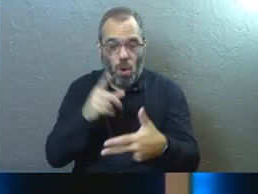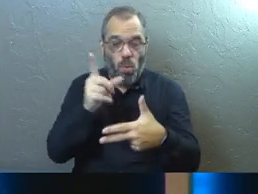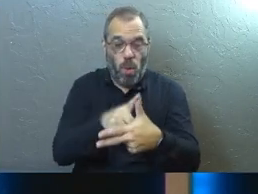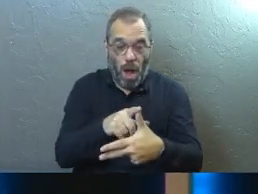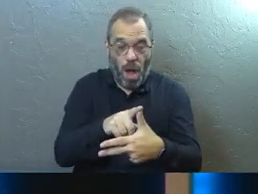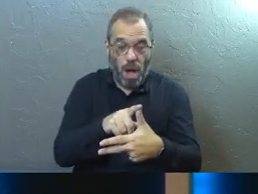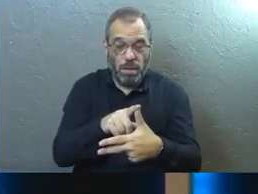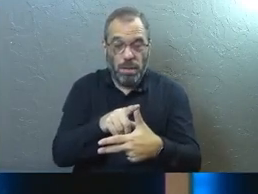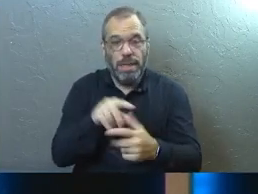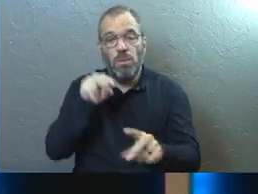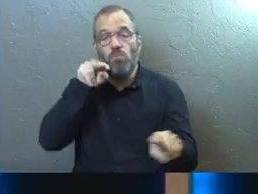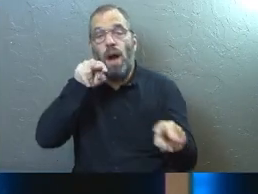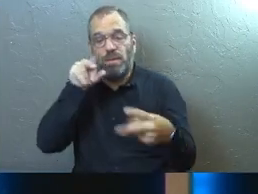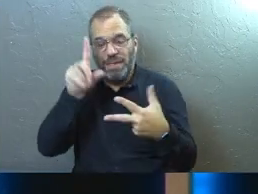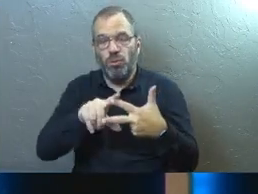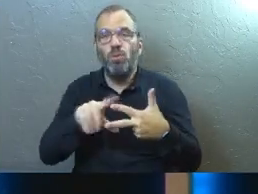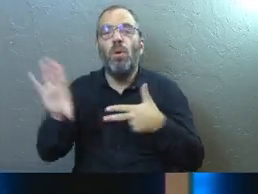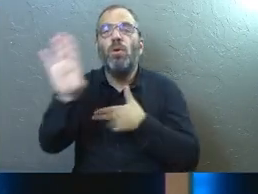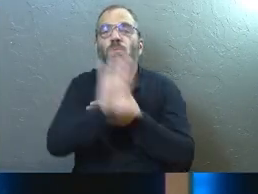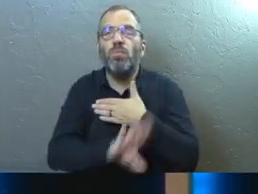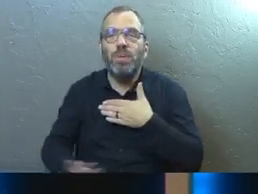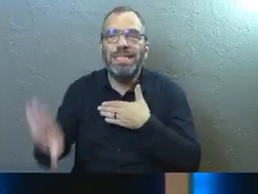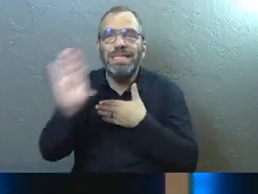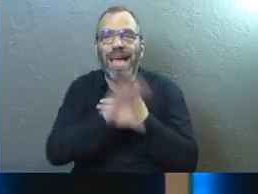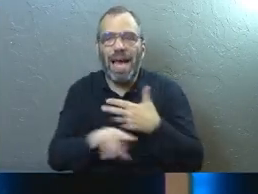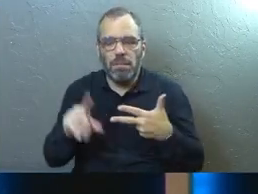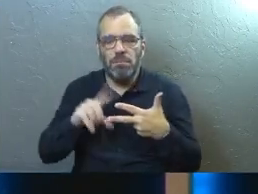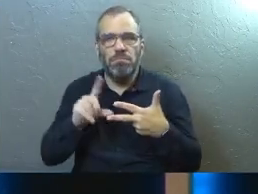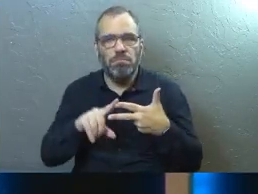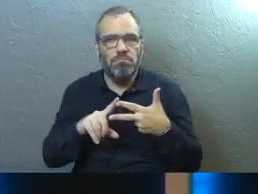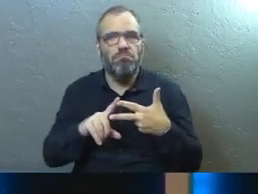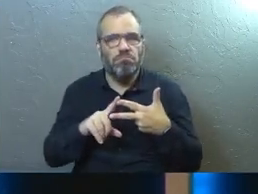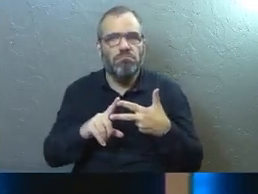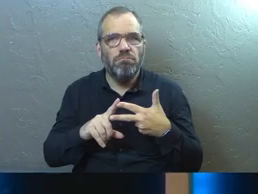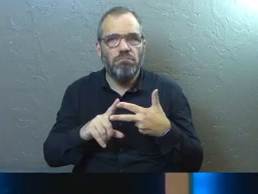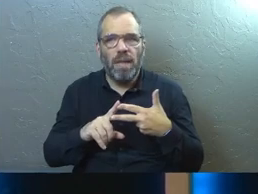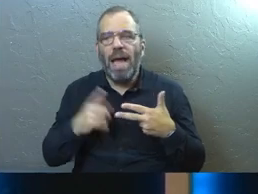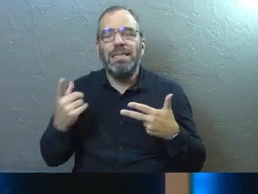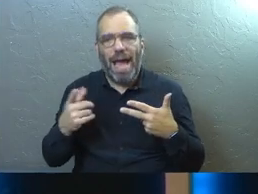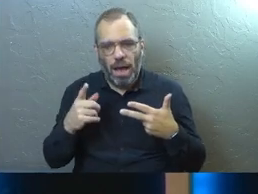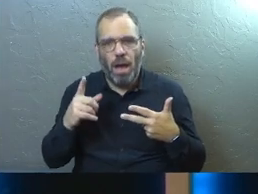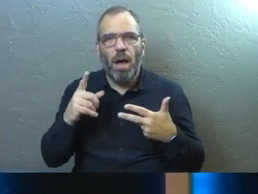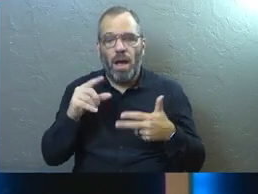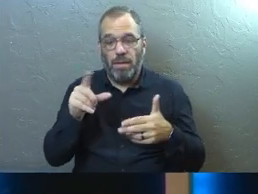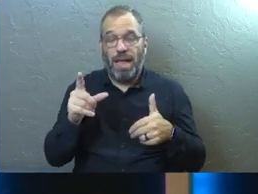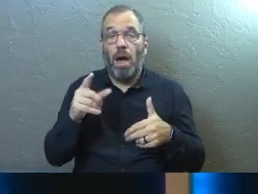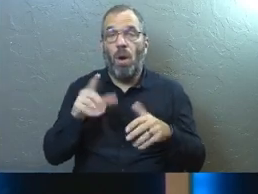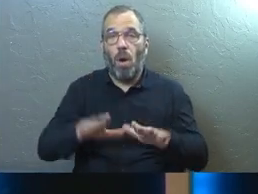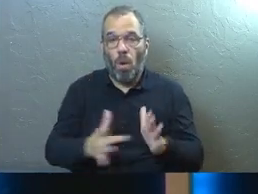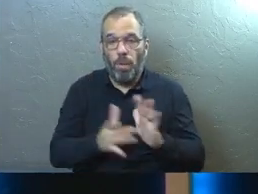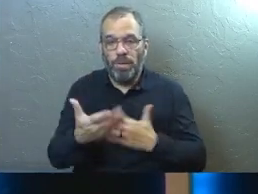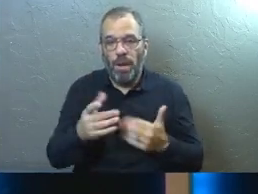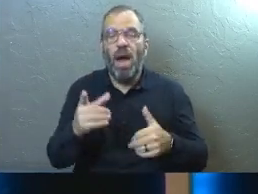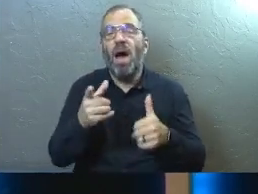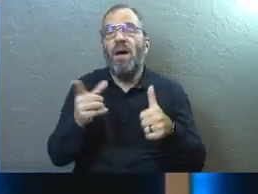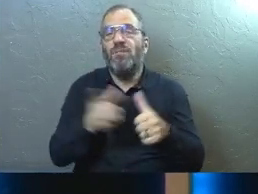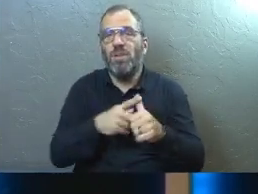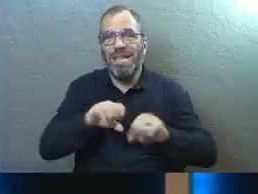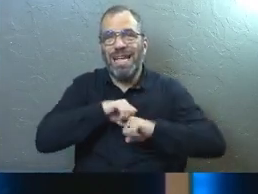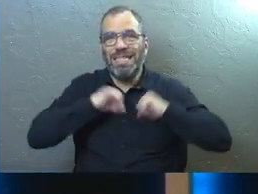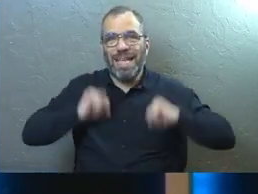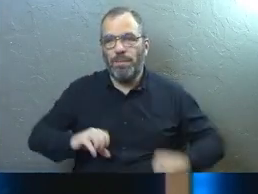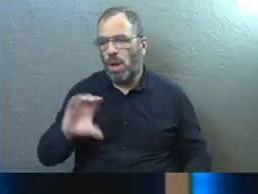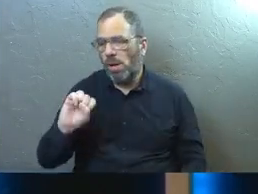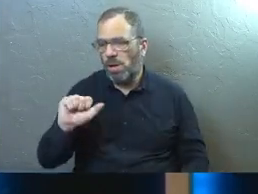watches over, and he then protects the sheep. That's part of what a shepherd does. And we're going to go now to 1 Samuel chapter 17,